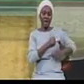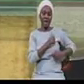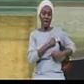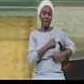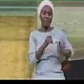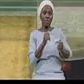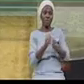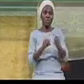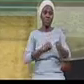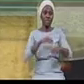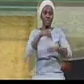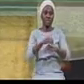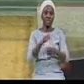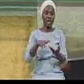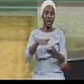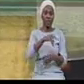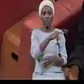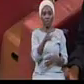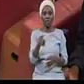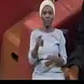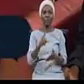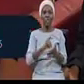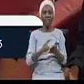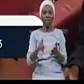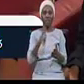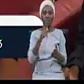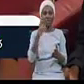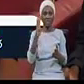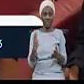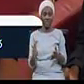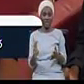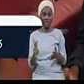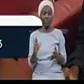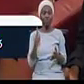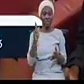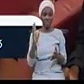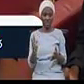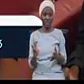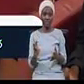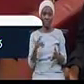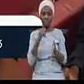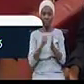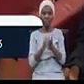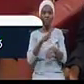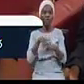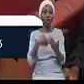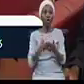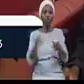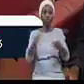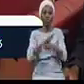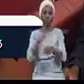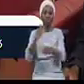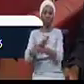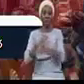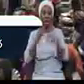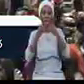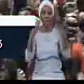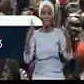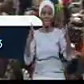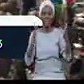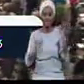sufficient plenty. Look at the person beside you there and say, all sufficient